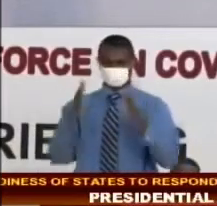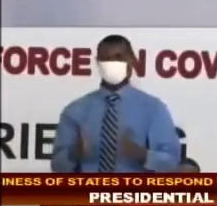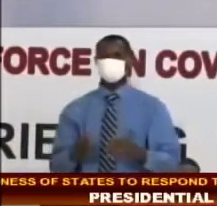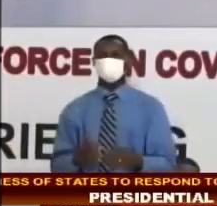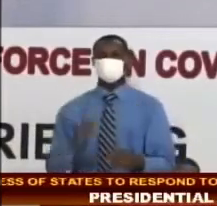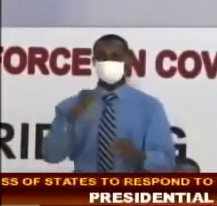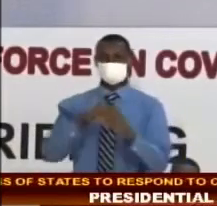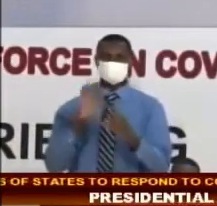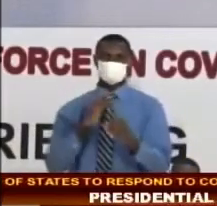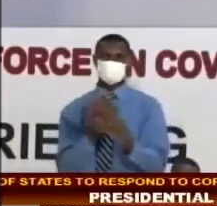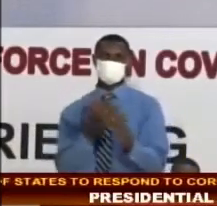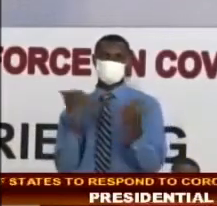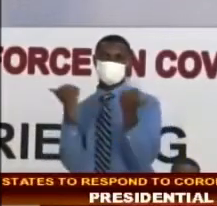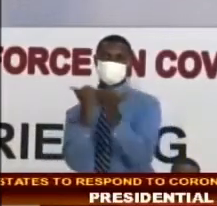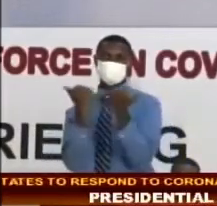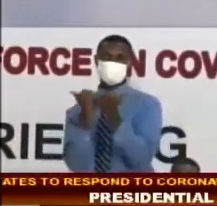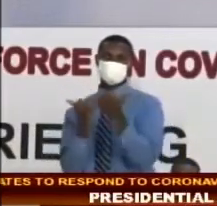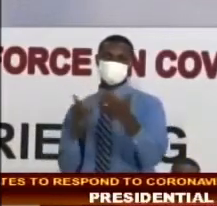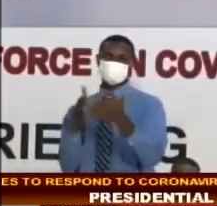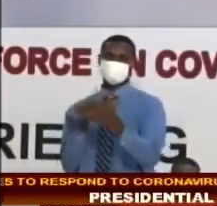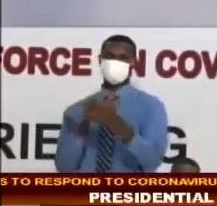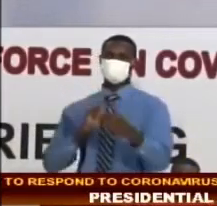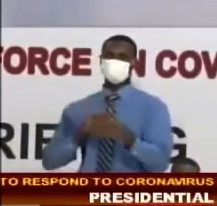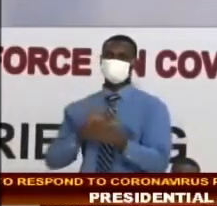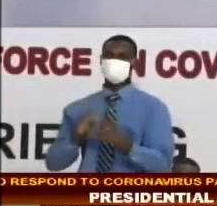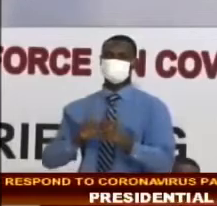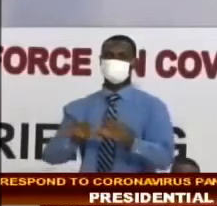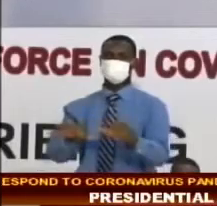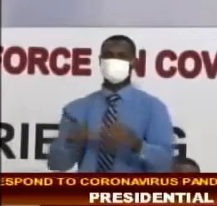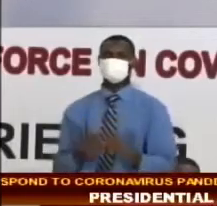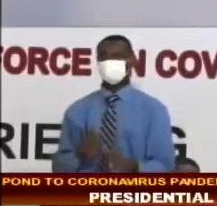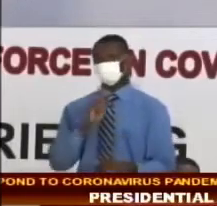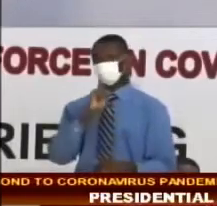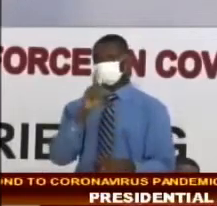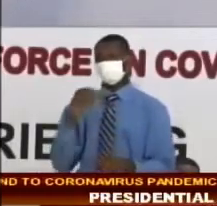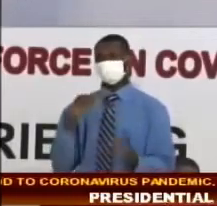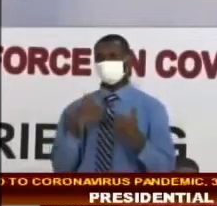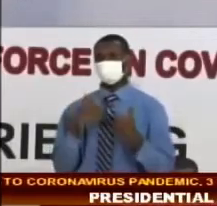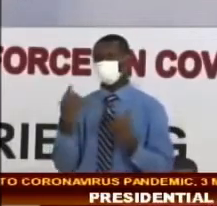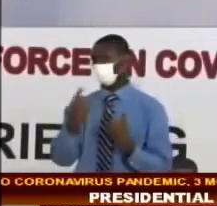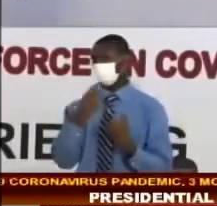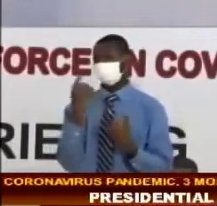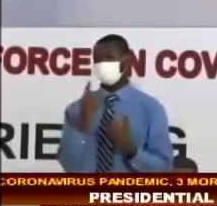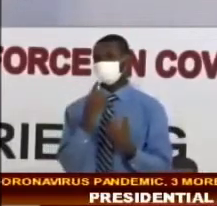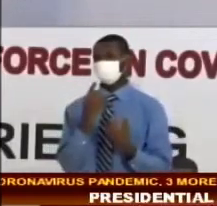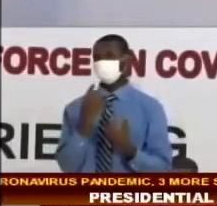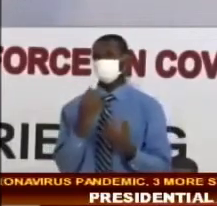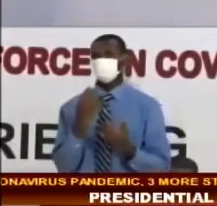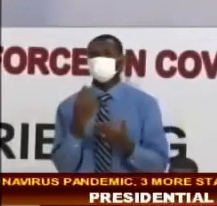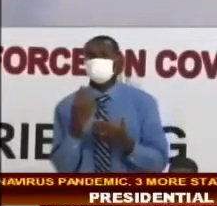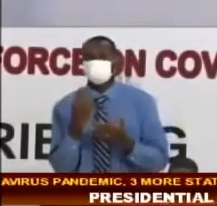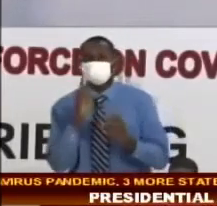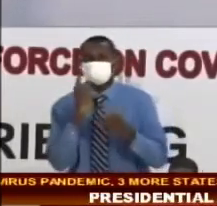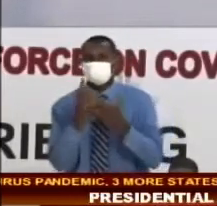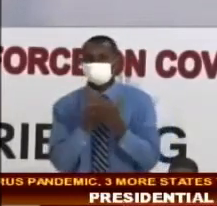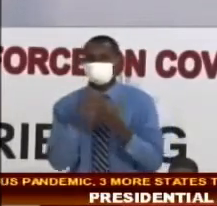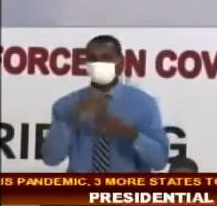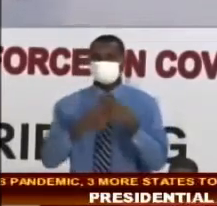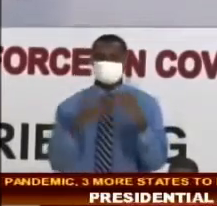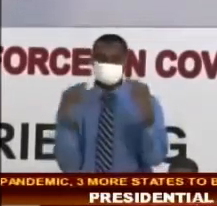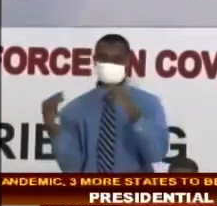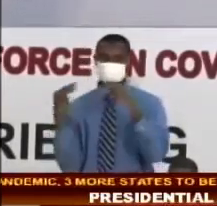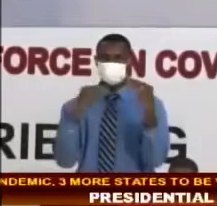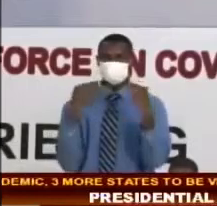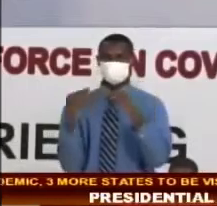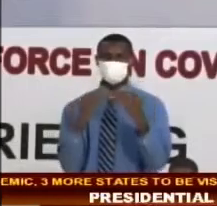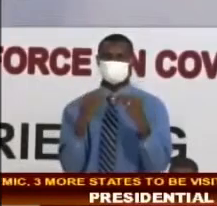COVID-19. And of course, we've always used the analogy that this is a war, but this time around, it's a